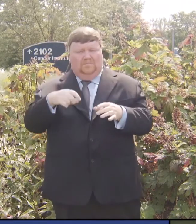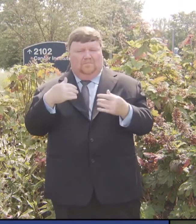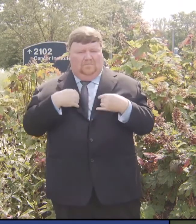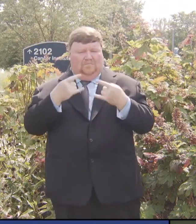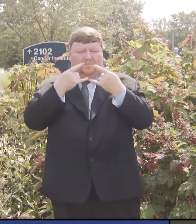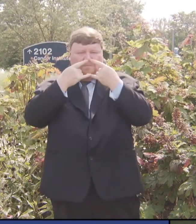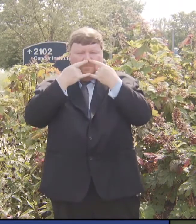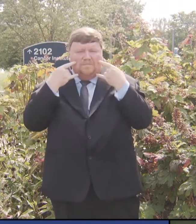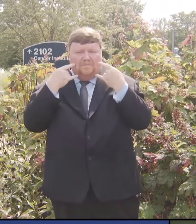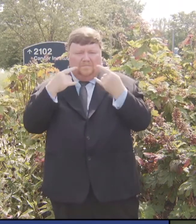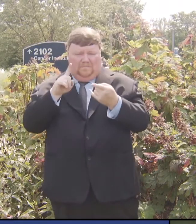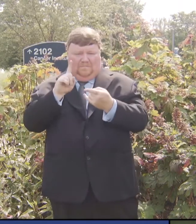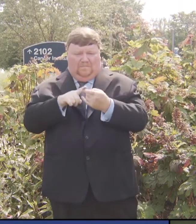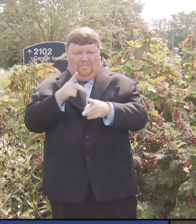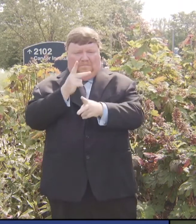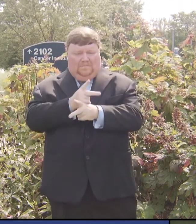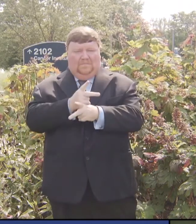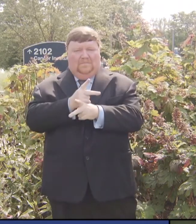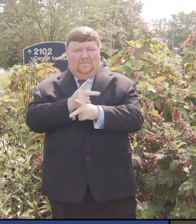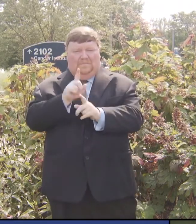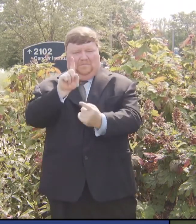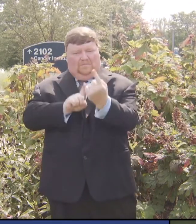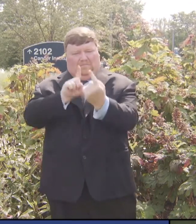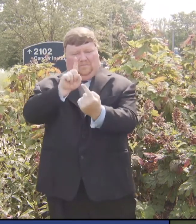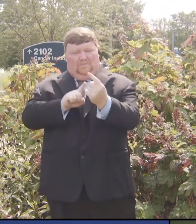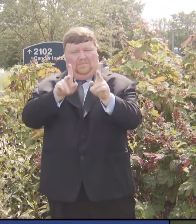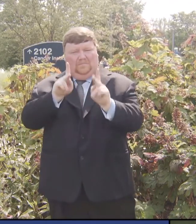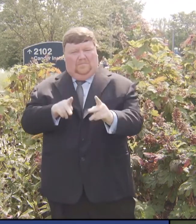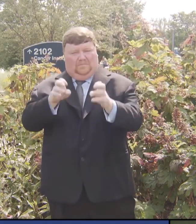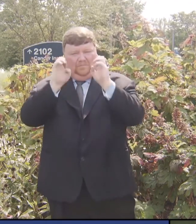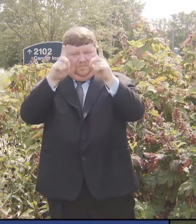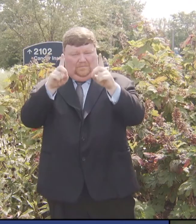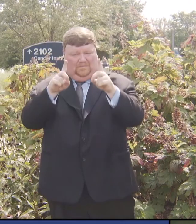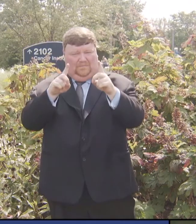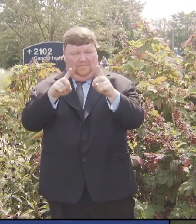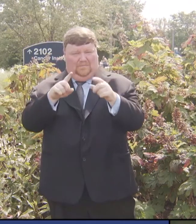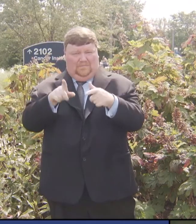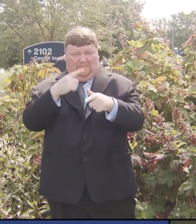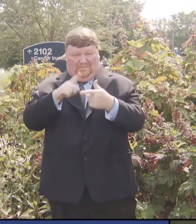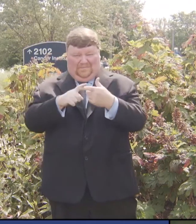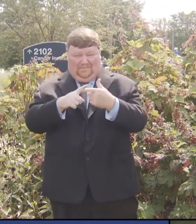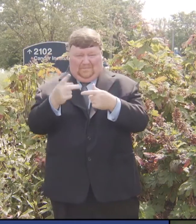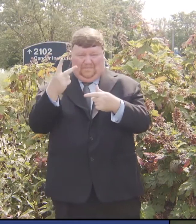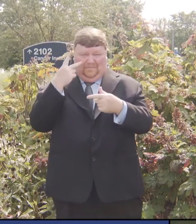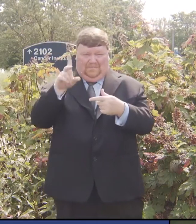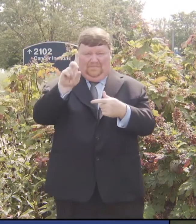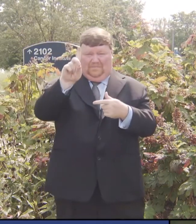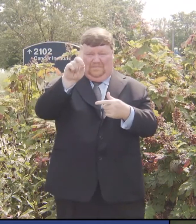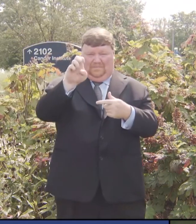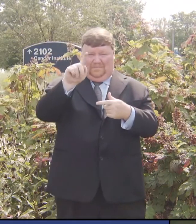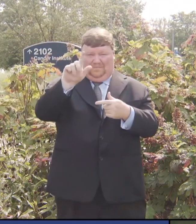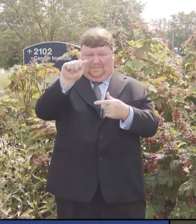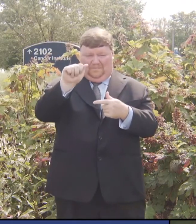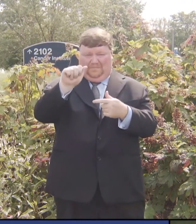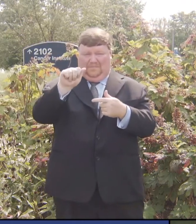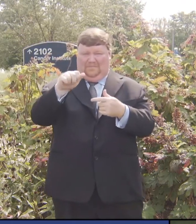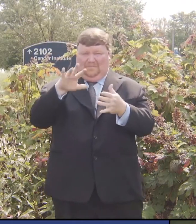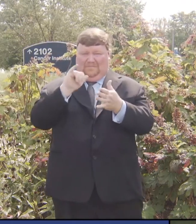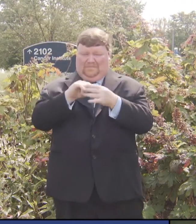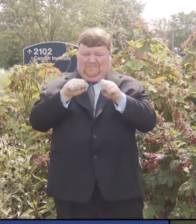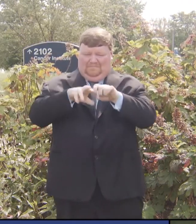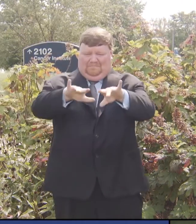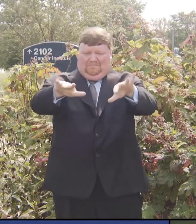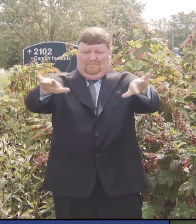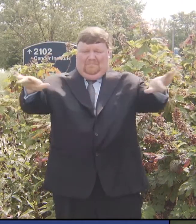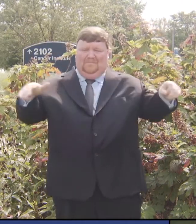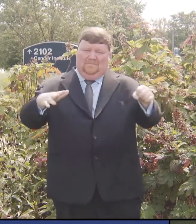to preserve that in-person education. Additionally, we watched as the Delta variant rampaged across Pennsylvania throughout the month